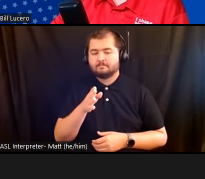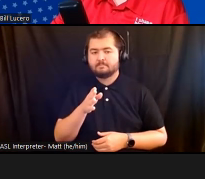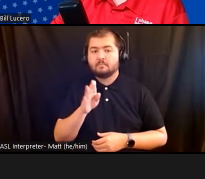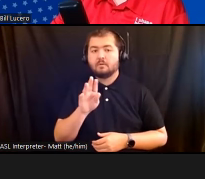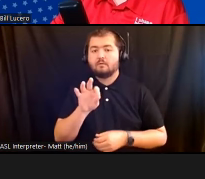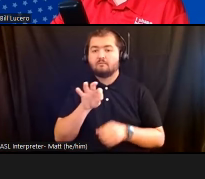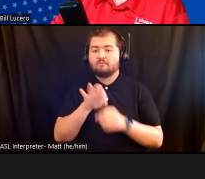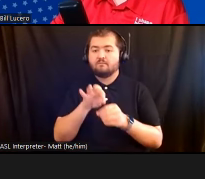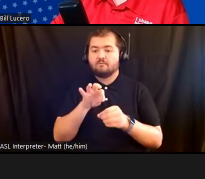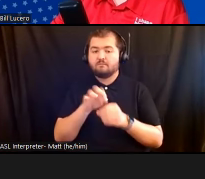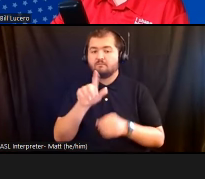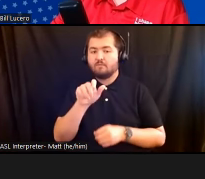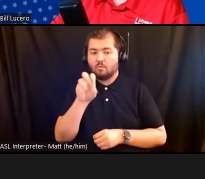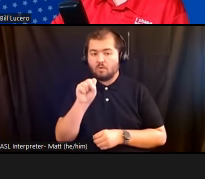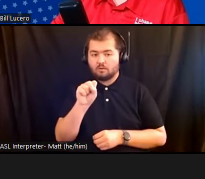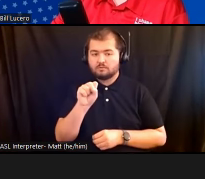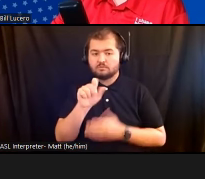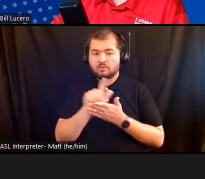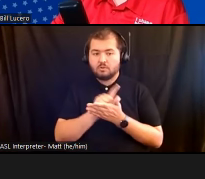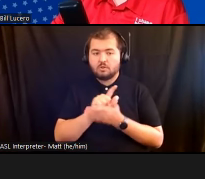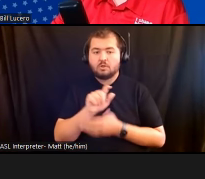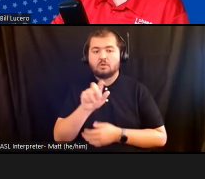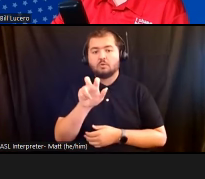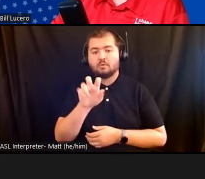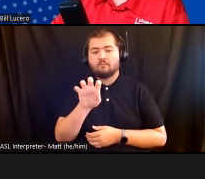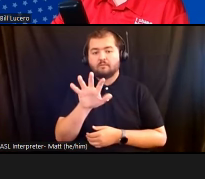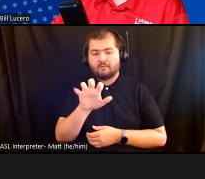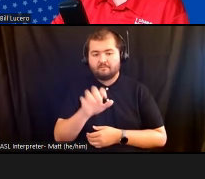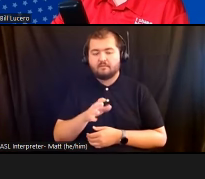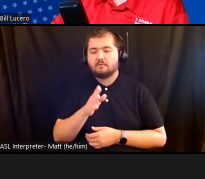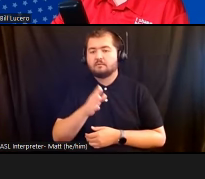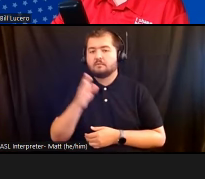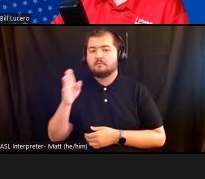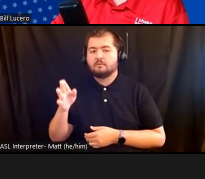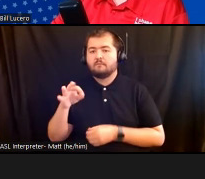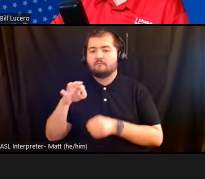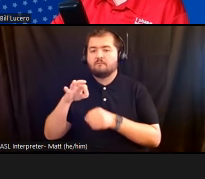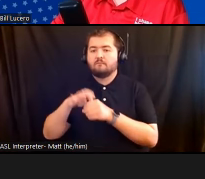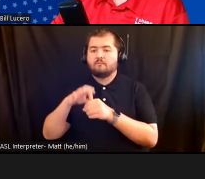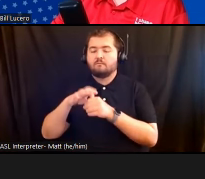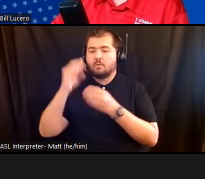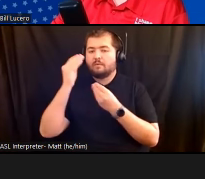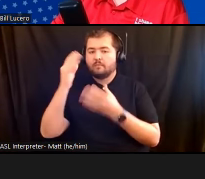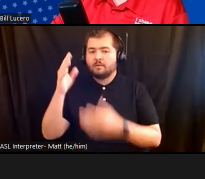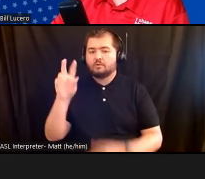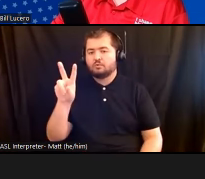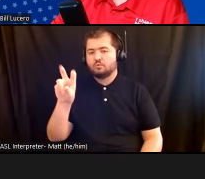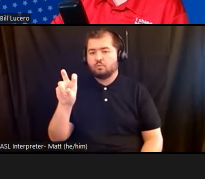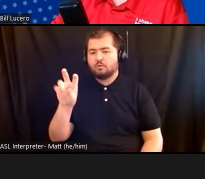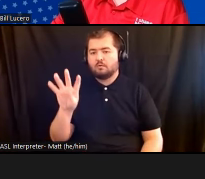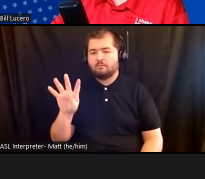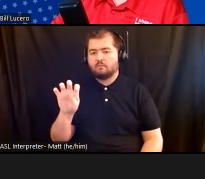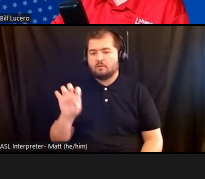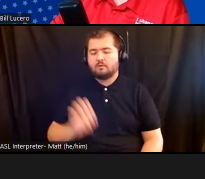Vote laws, we still have 300, 400, and 500. And we have vote information, we